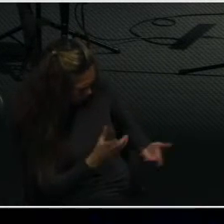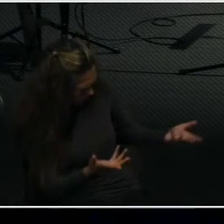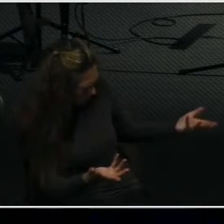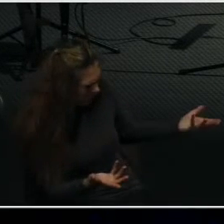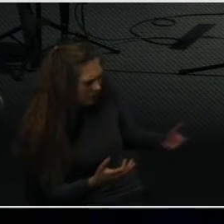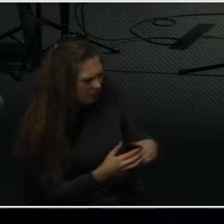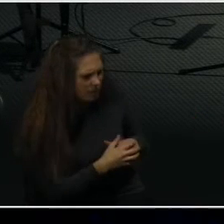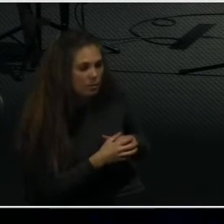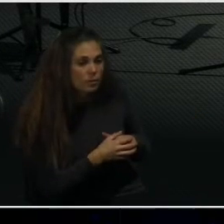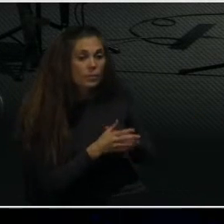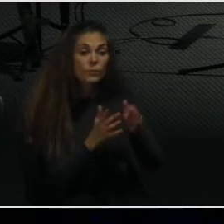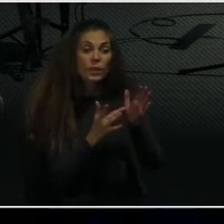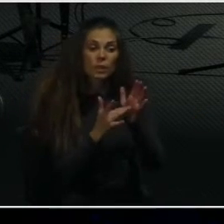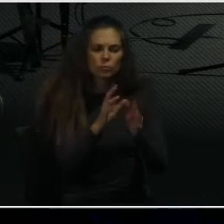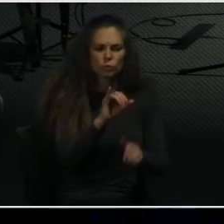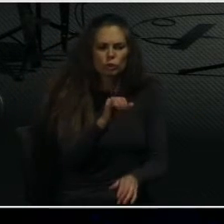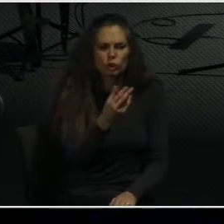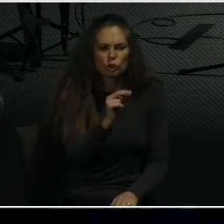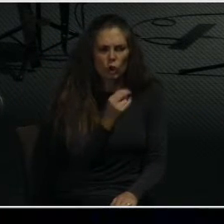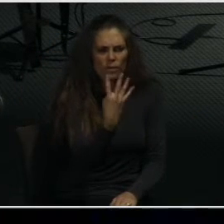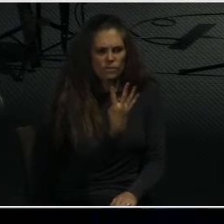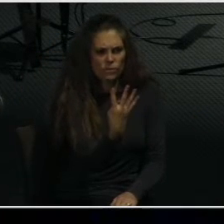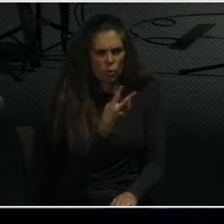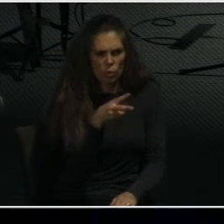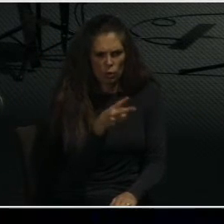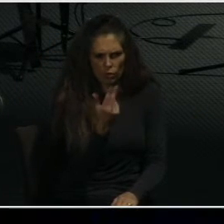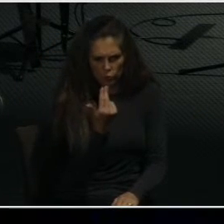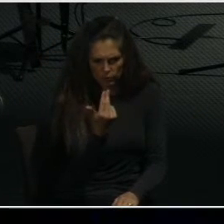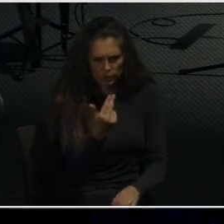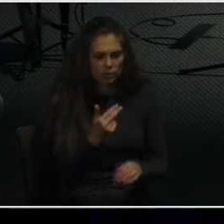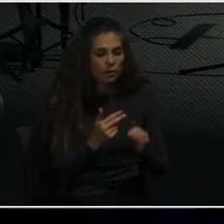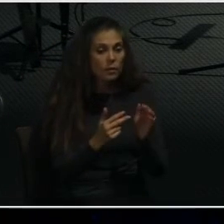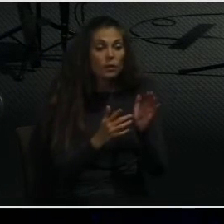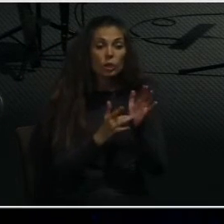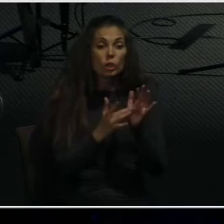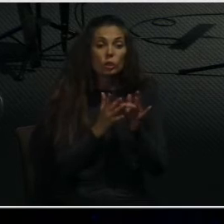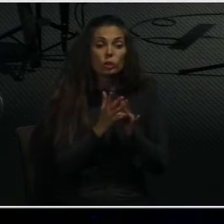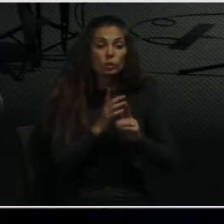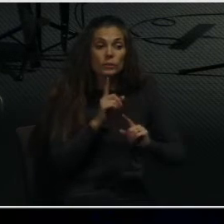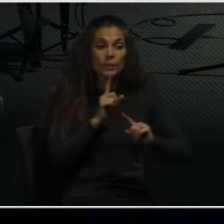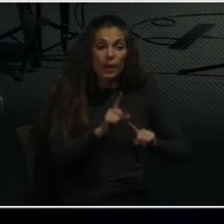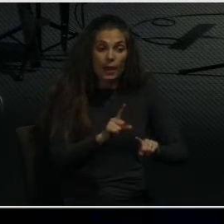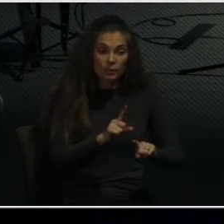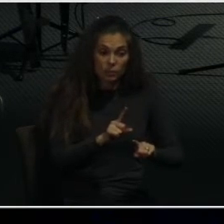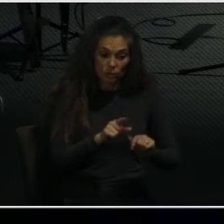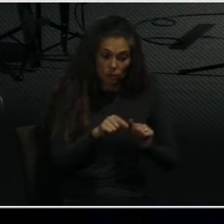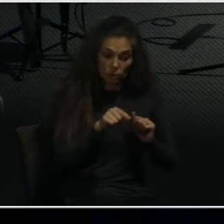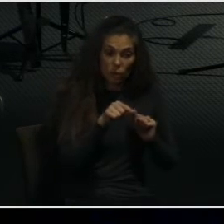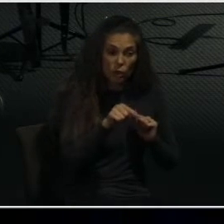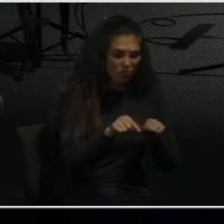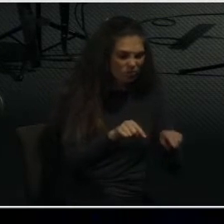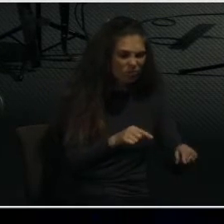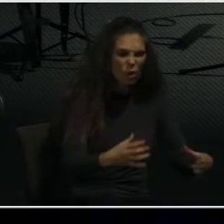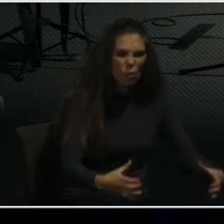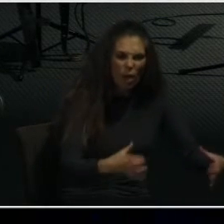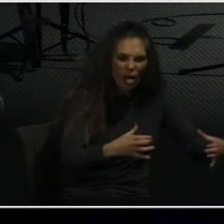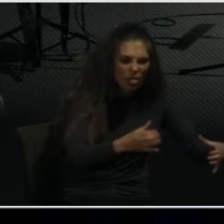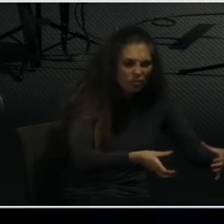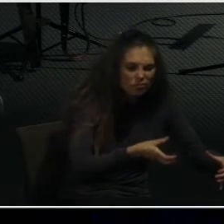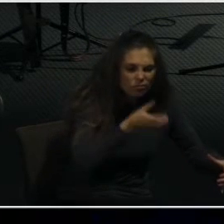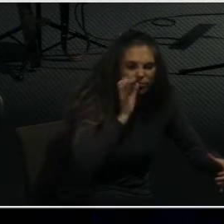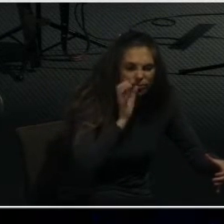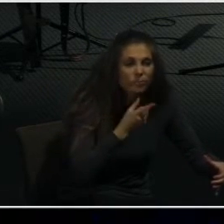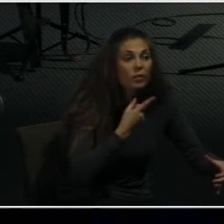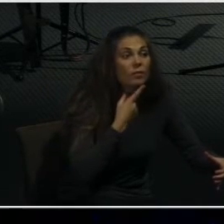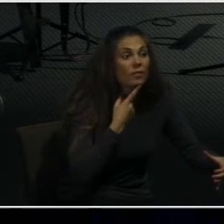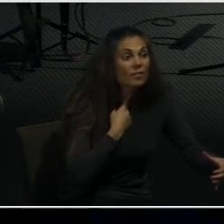Jesus answers in John 4:13, "Everyone who drinks of this water will be thirsty again. But whoever drinks of the water that I will give him